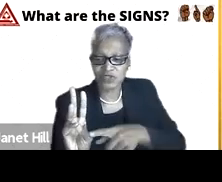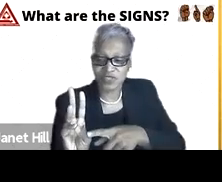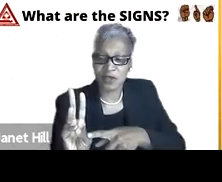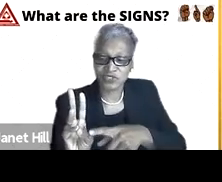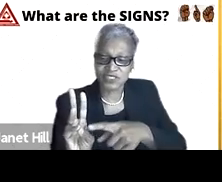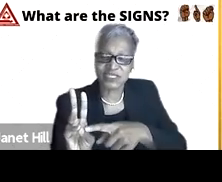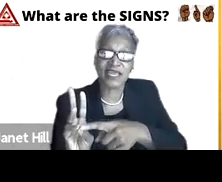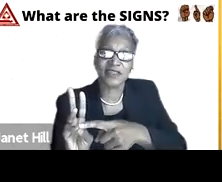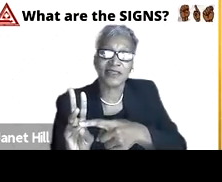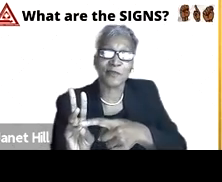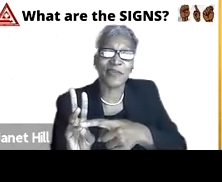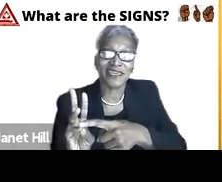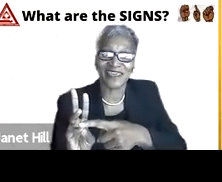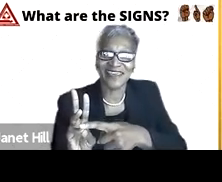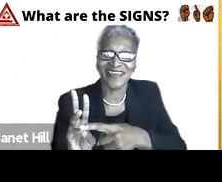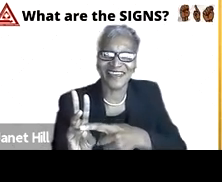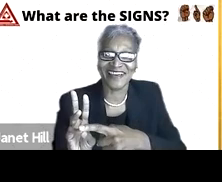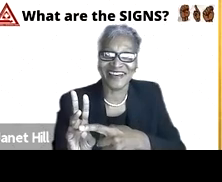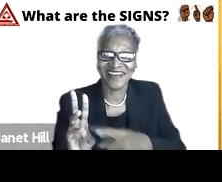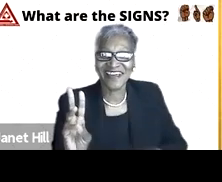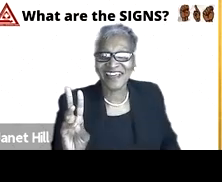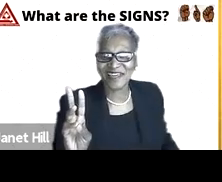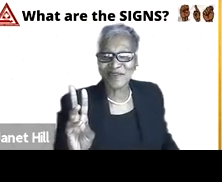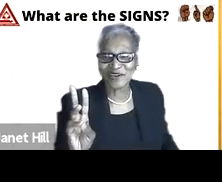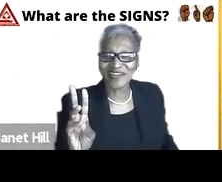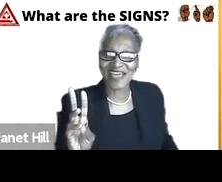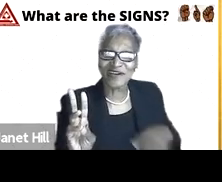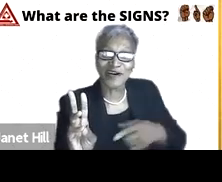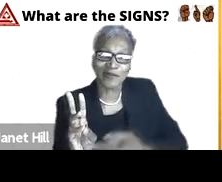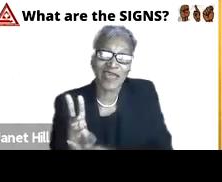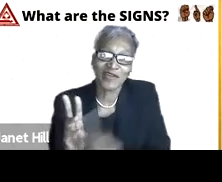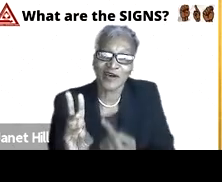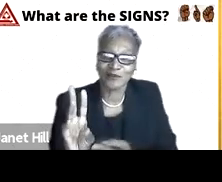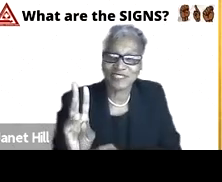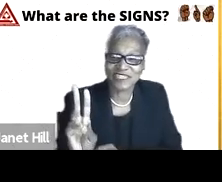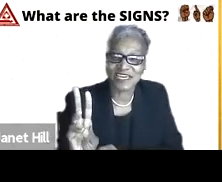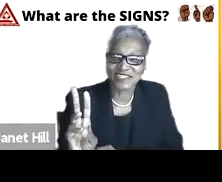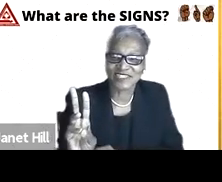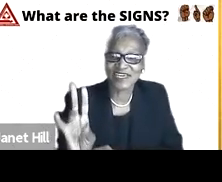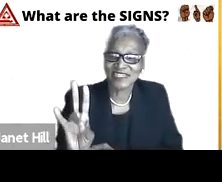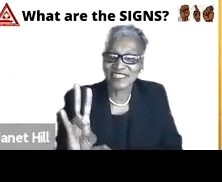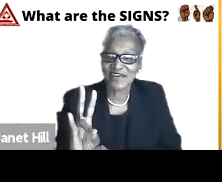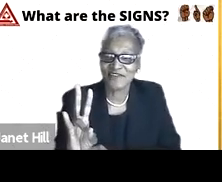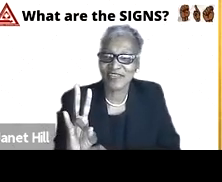I'm sorry, the thumb to the 6 and the pinky. And then we're going to count up.